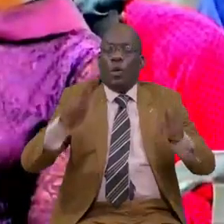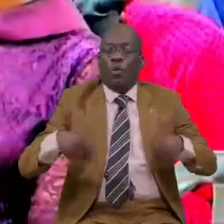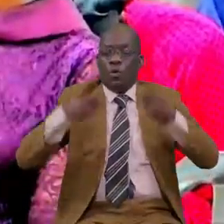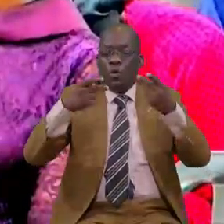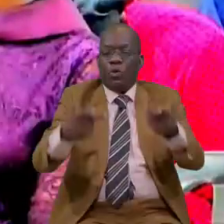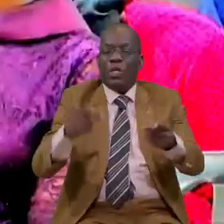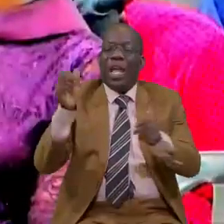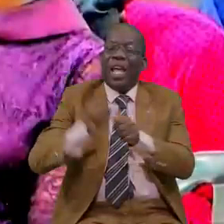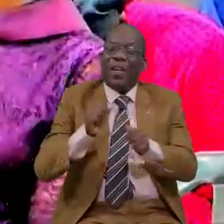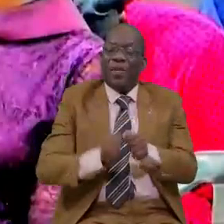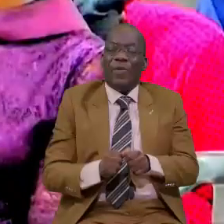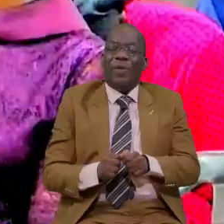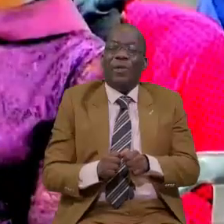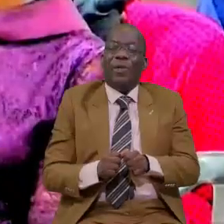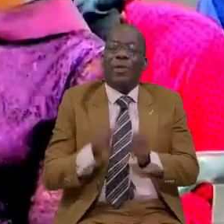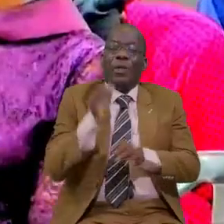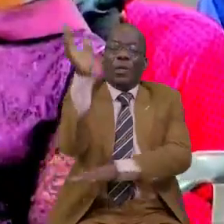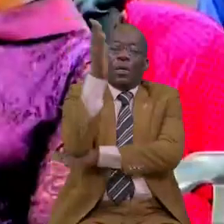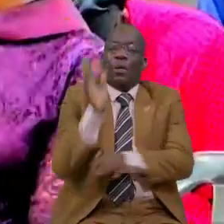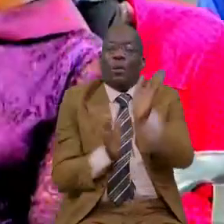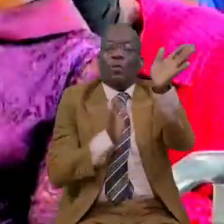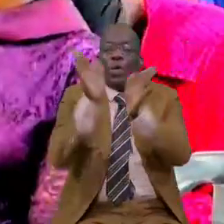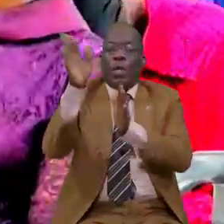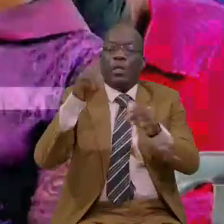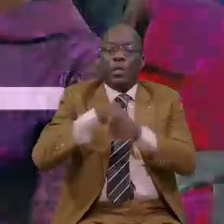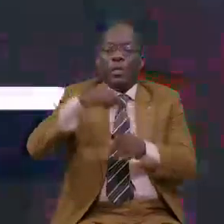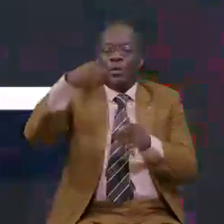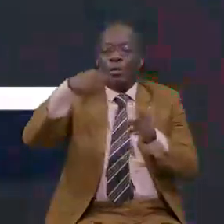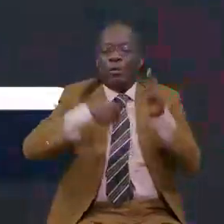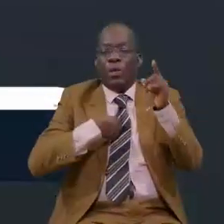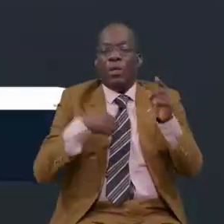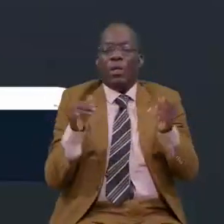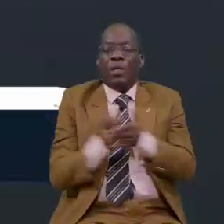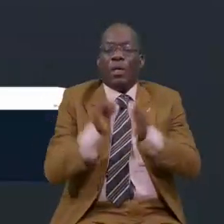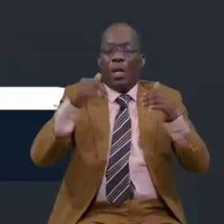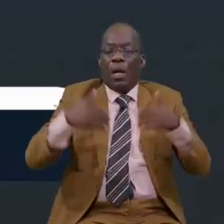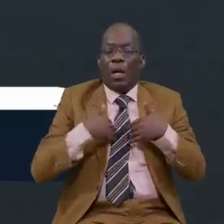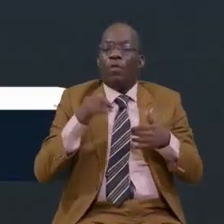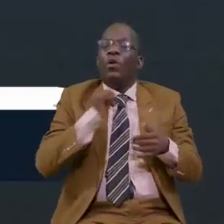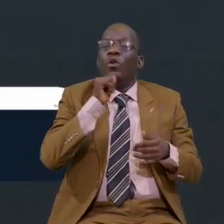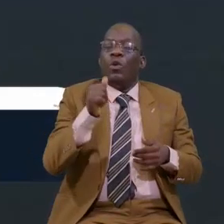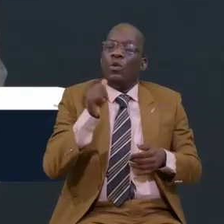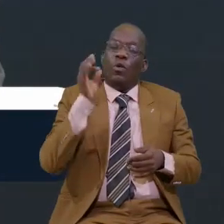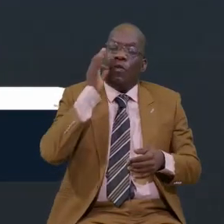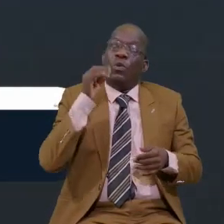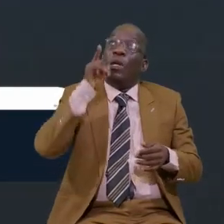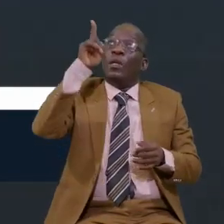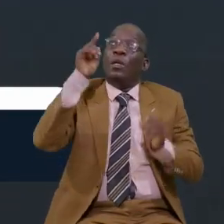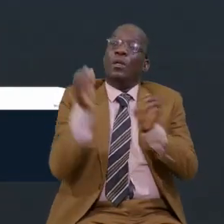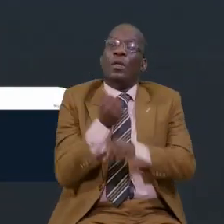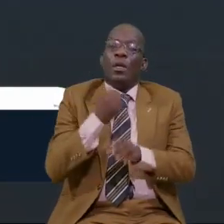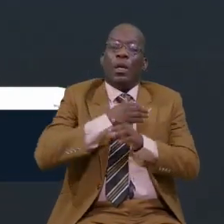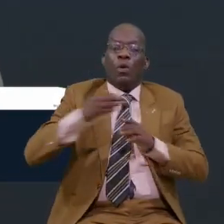branch in me that beareth not fruit, he taketh away. And every branch